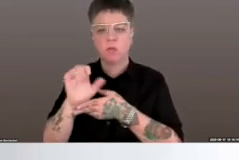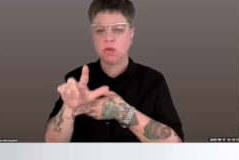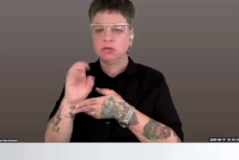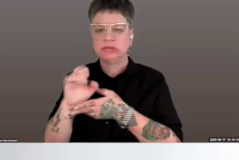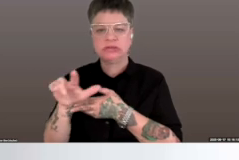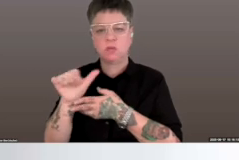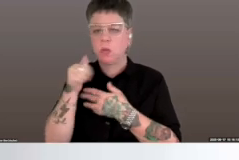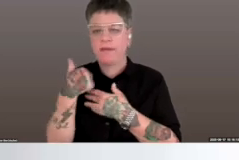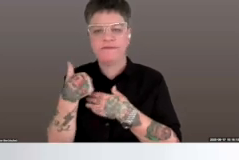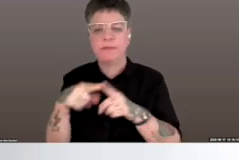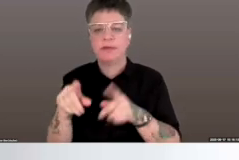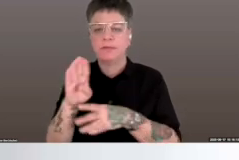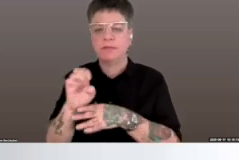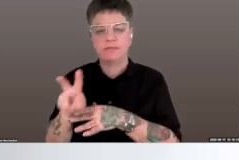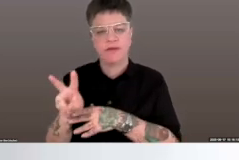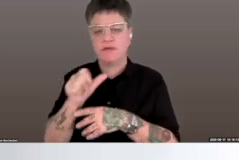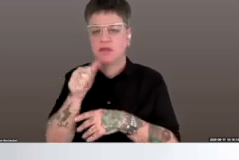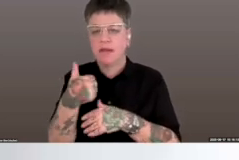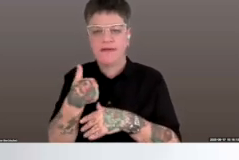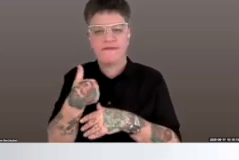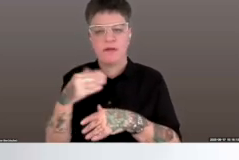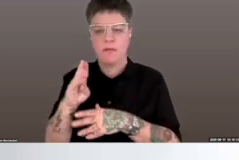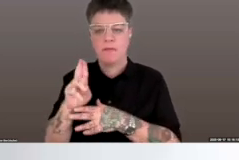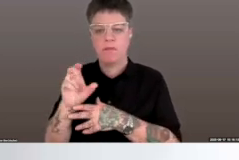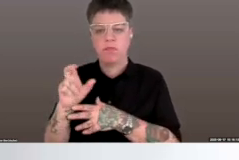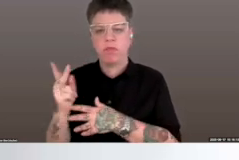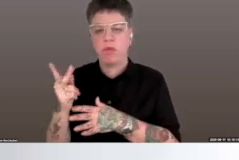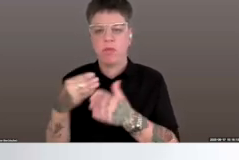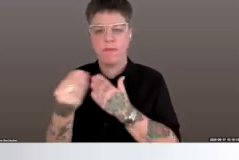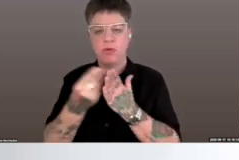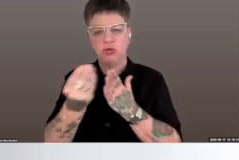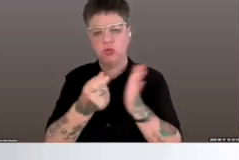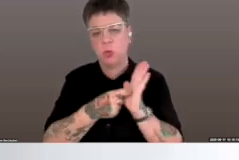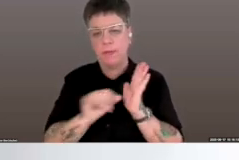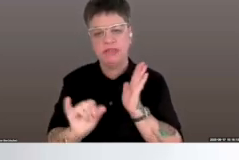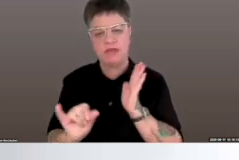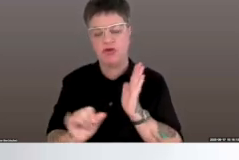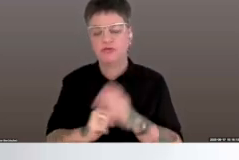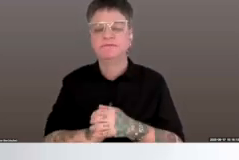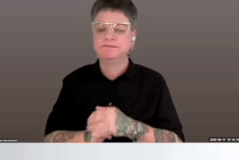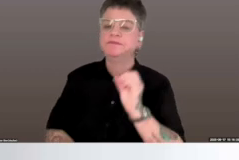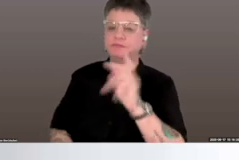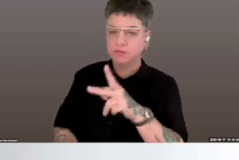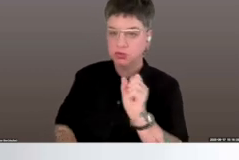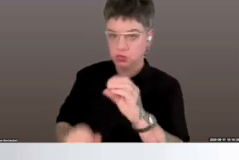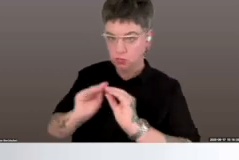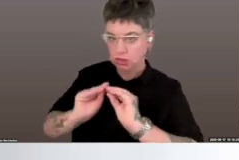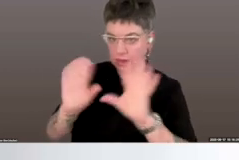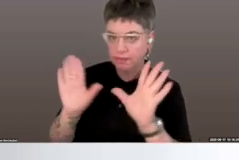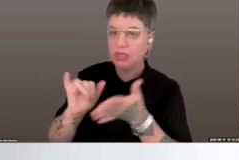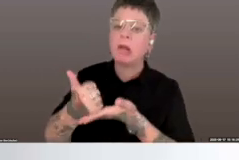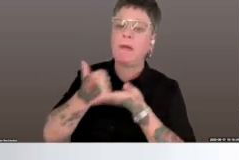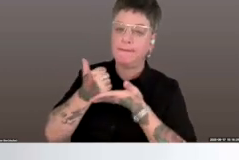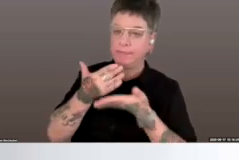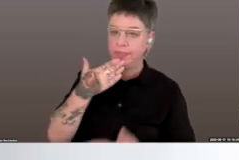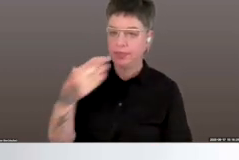but BEVs would not have bulk purchase requirements either. Yeah, okay, so then for clarity, that's helpful, so thank